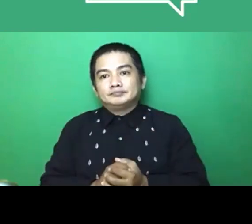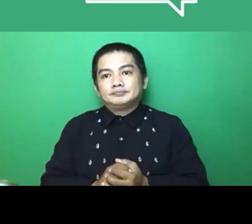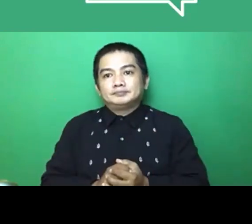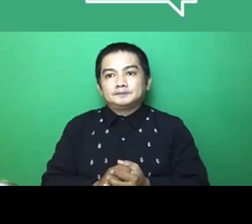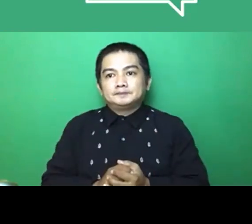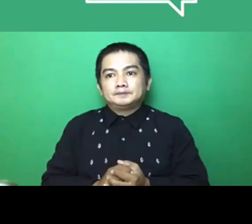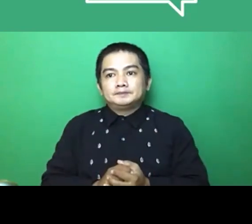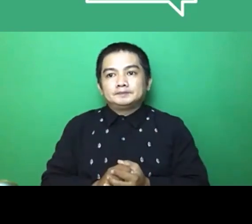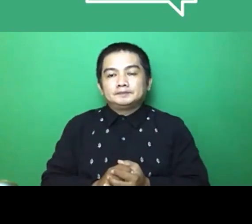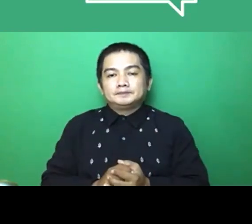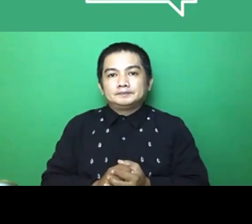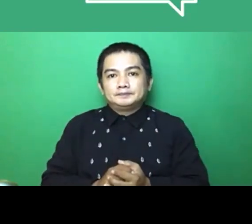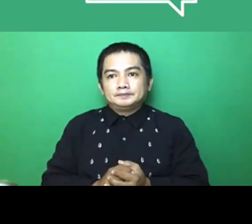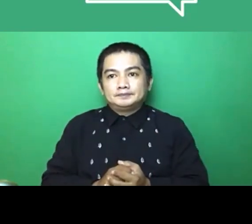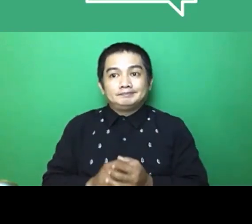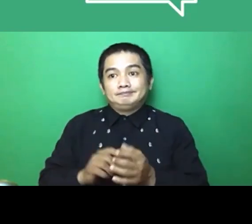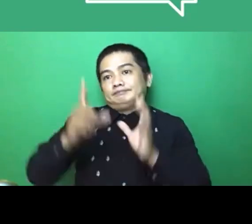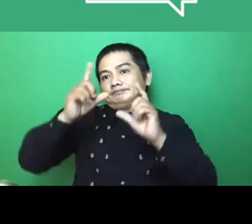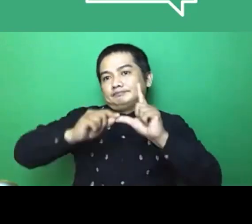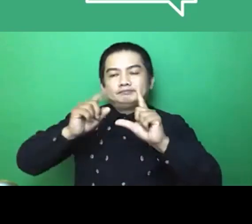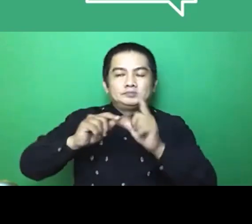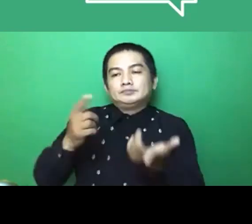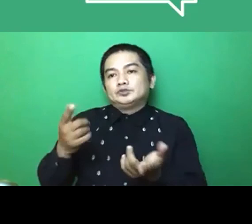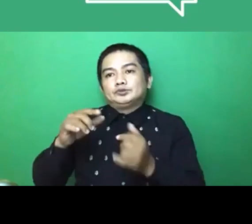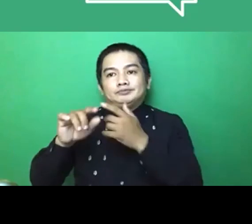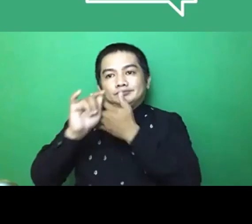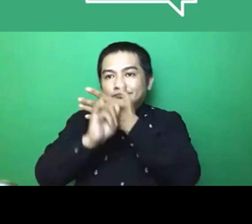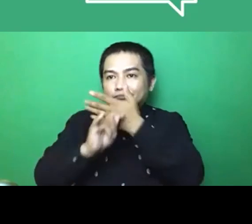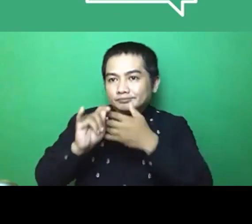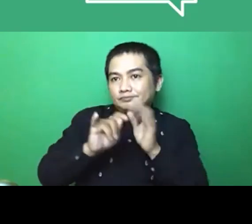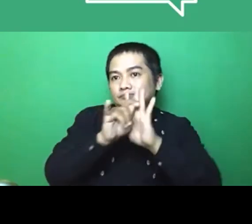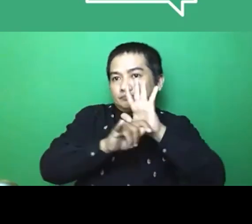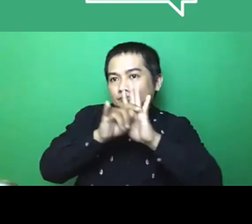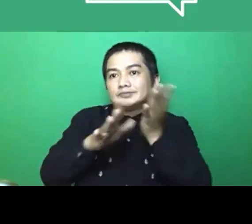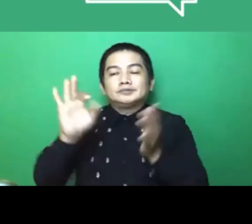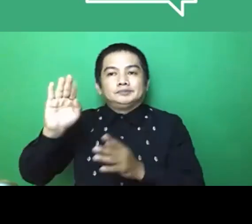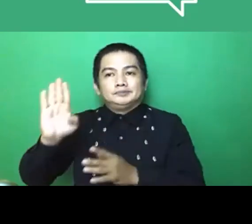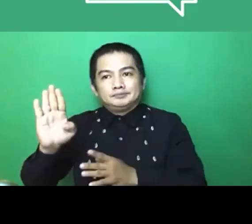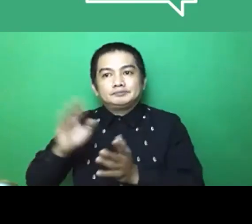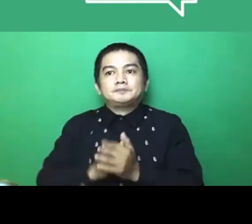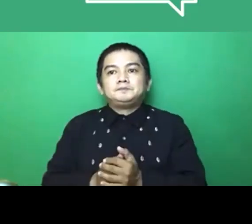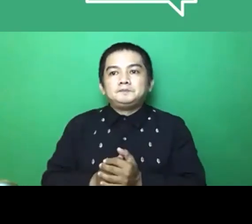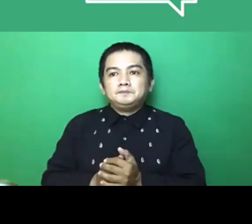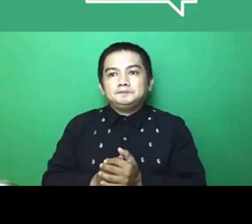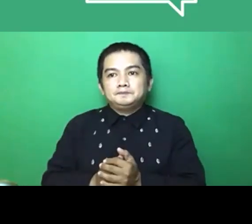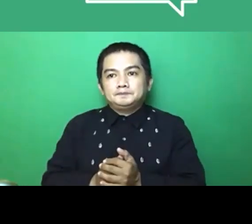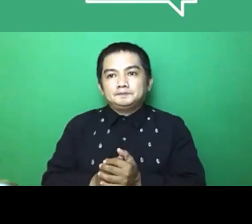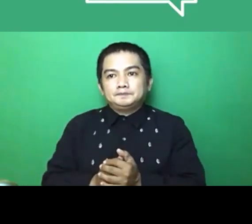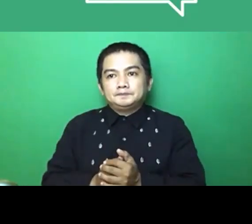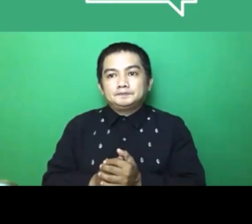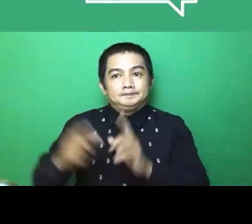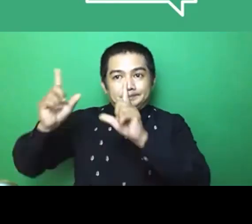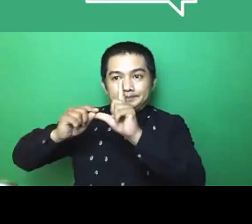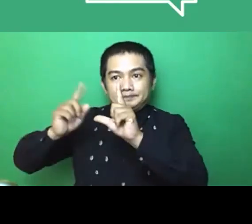campsite.bio/Benilde to see our LinkedIn, YouTube, Instagram, Facebook, and Medium blog platforms. The link to our